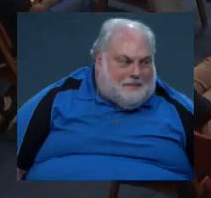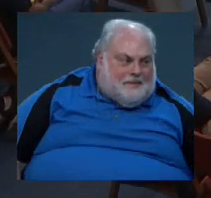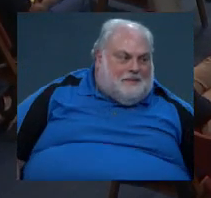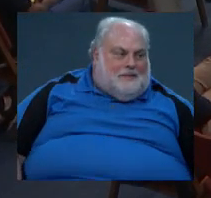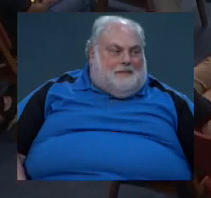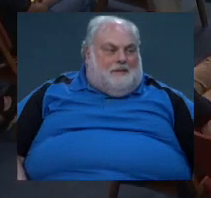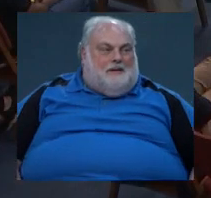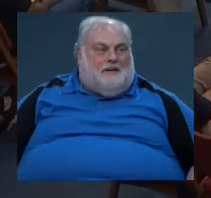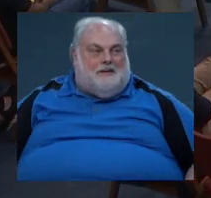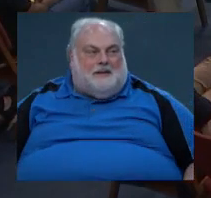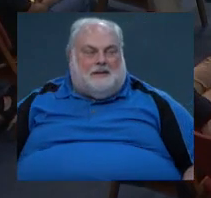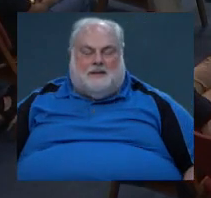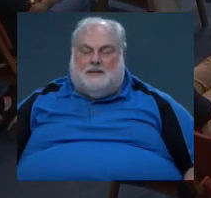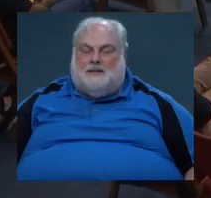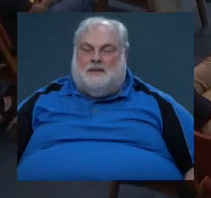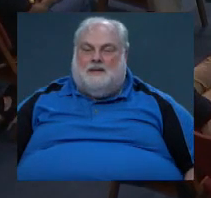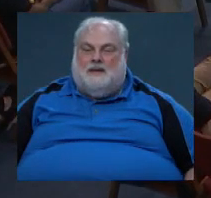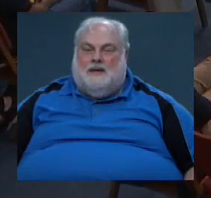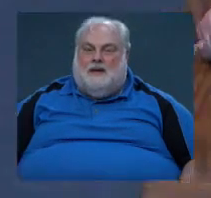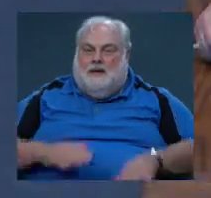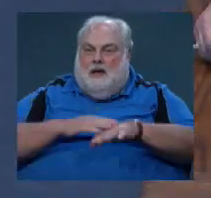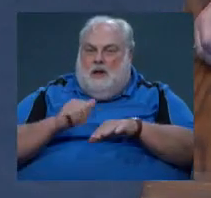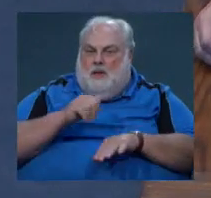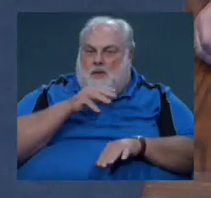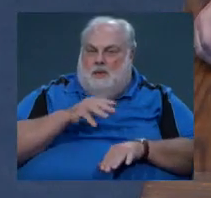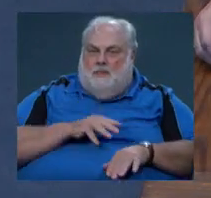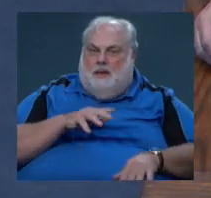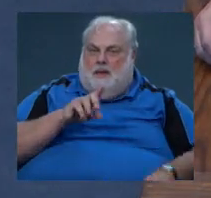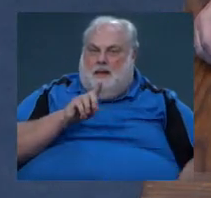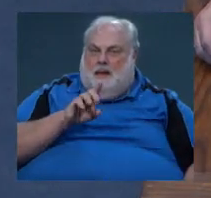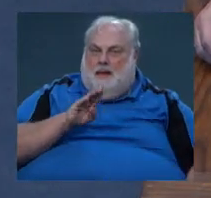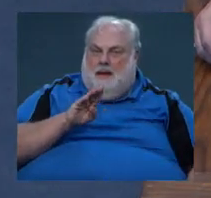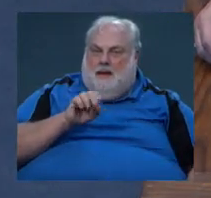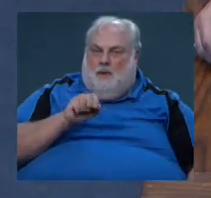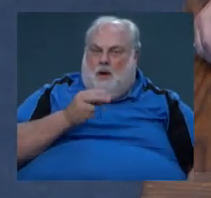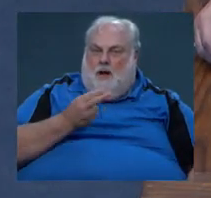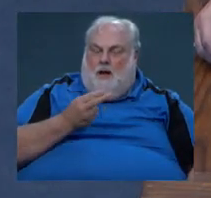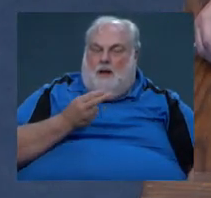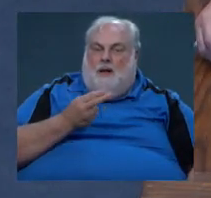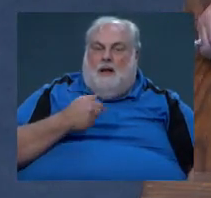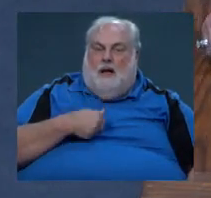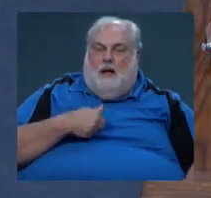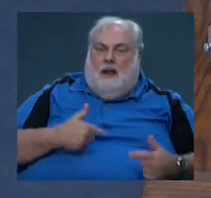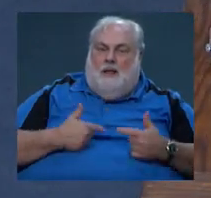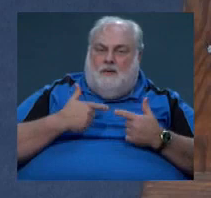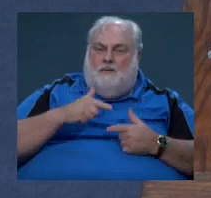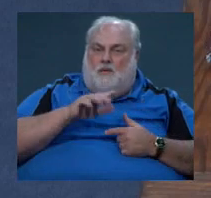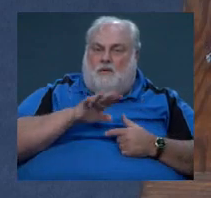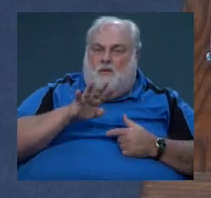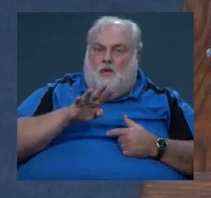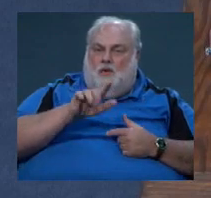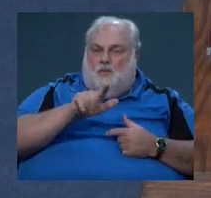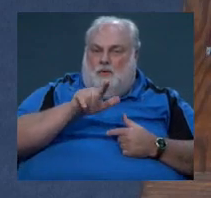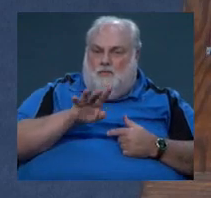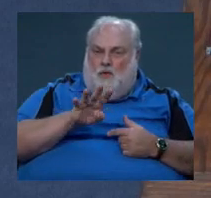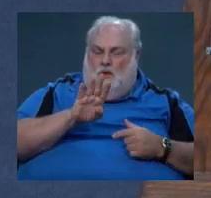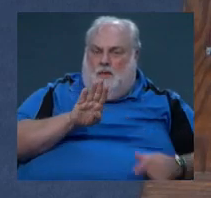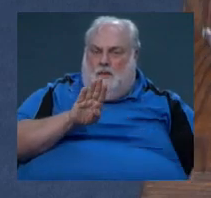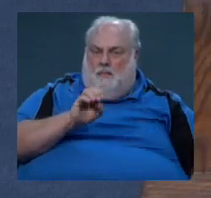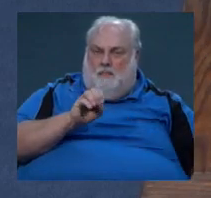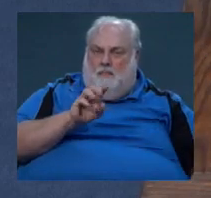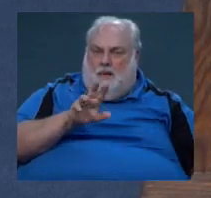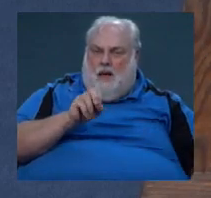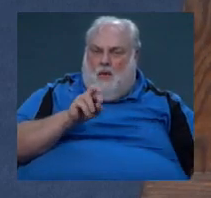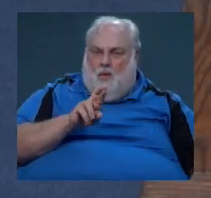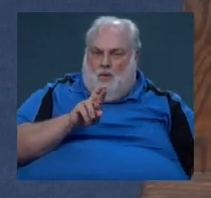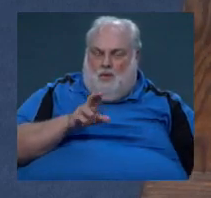It's Delisa. I live at 4424 Bower Street, and the 2